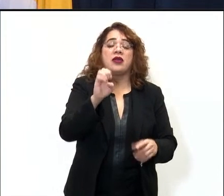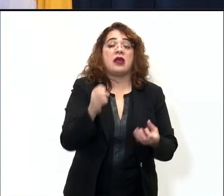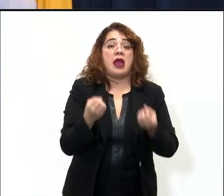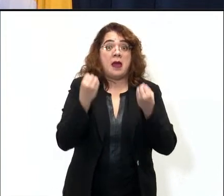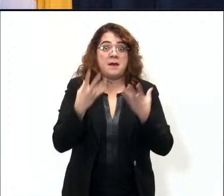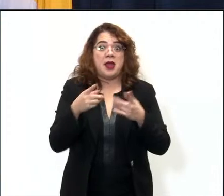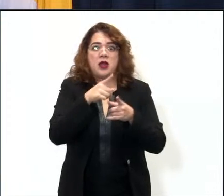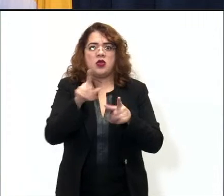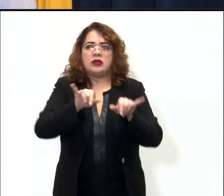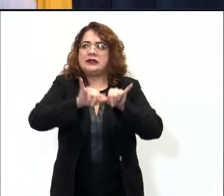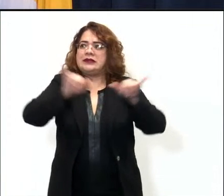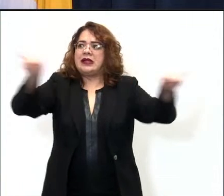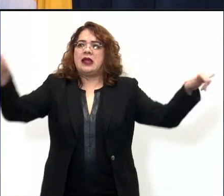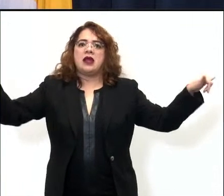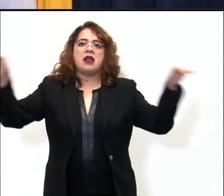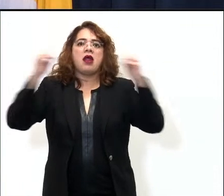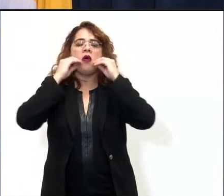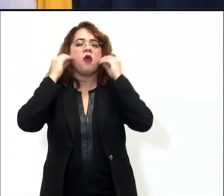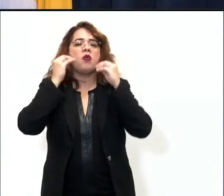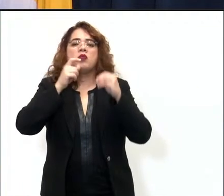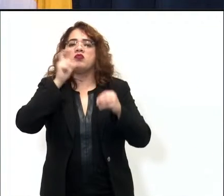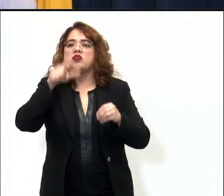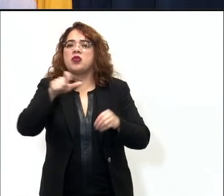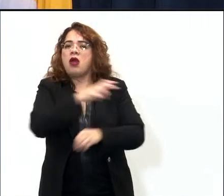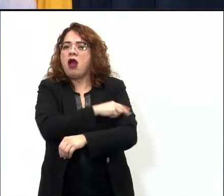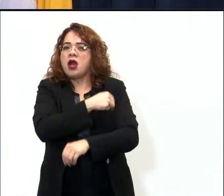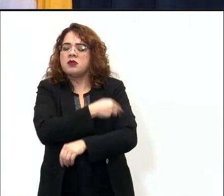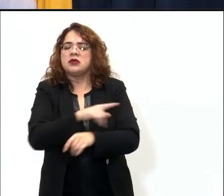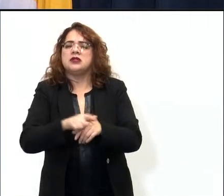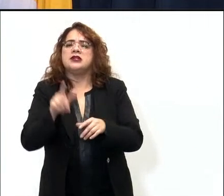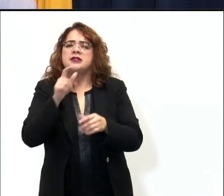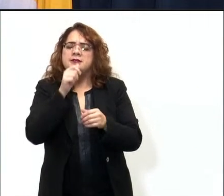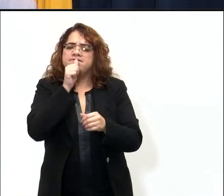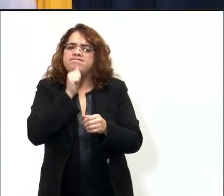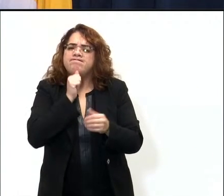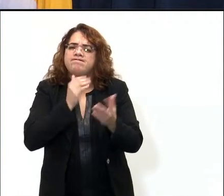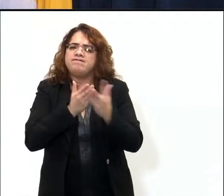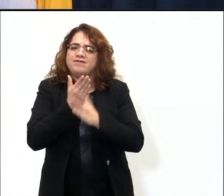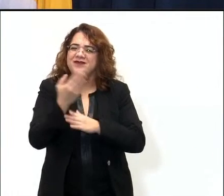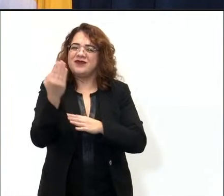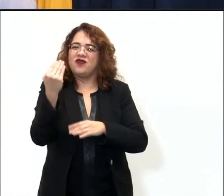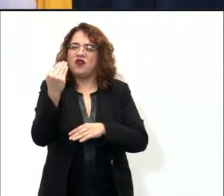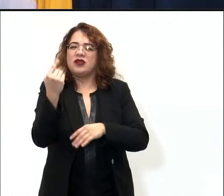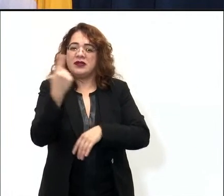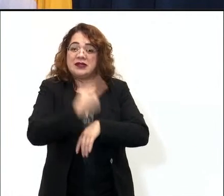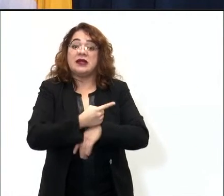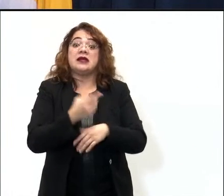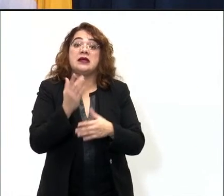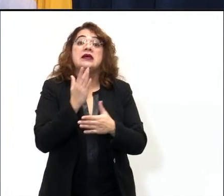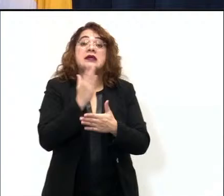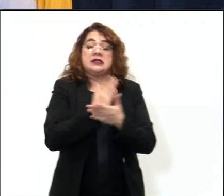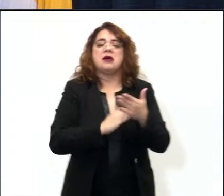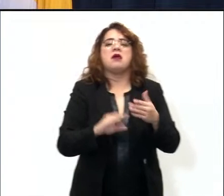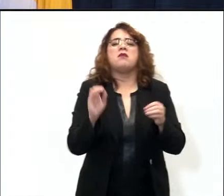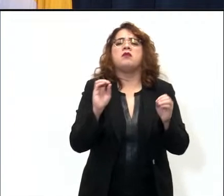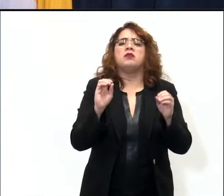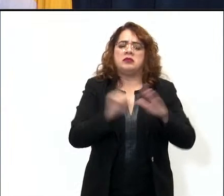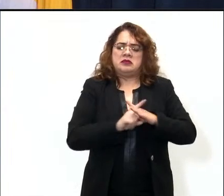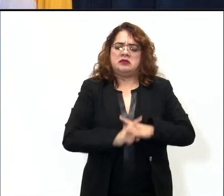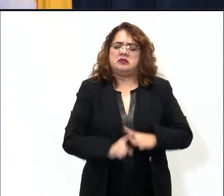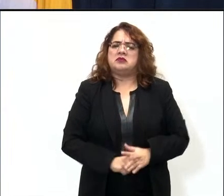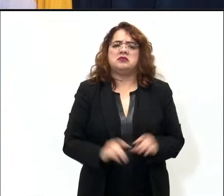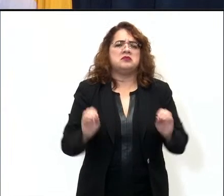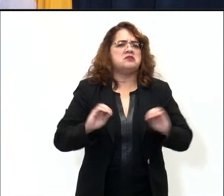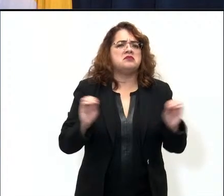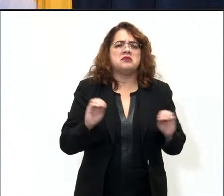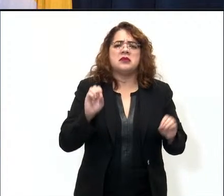are staying at home. So symptoms do look different for everybody. Some people have almost no symptoms or a real mild illness.